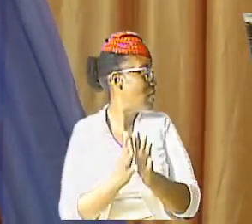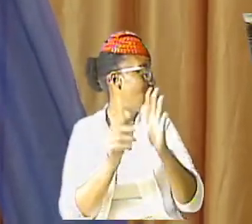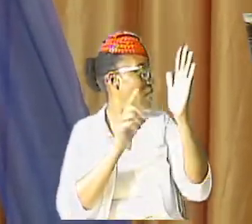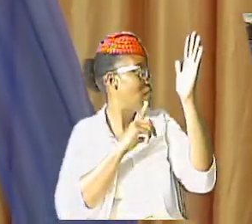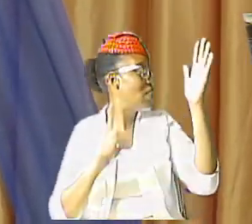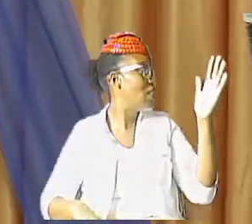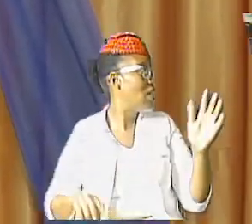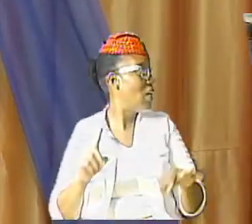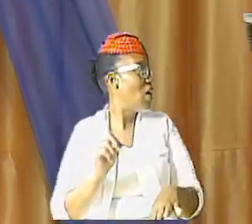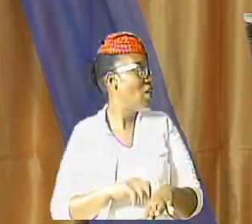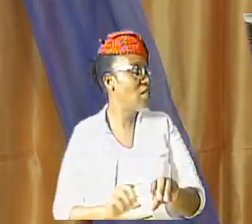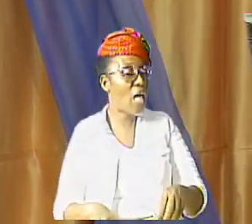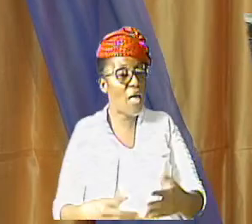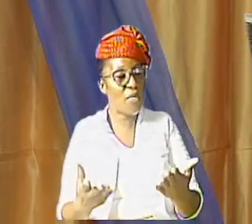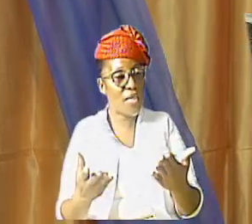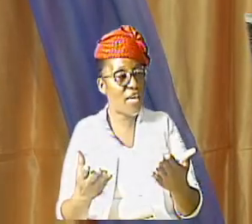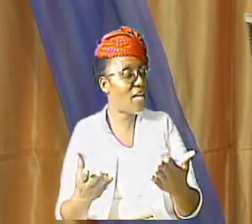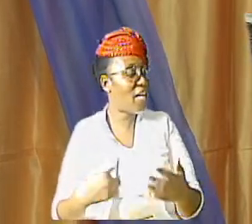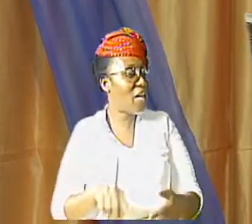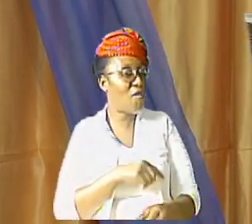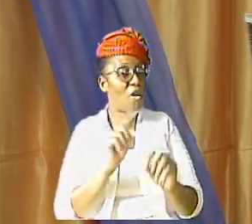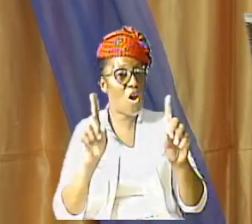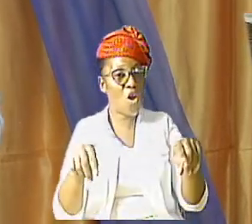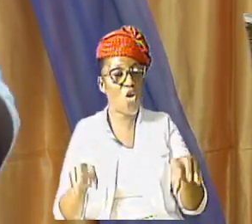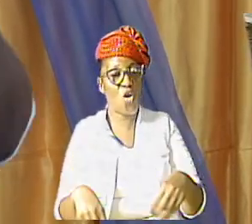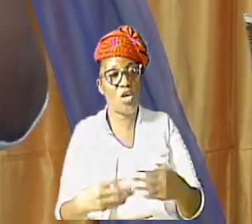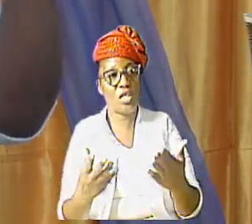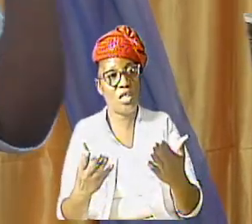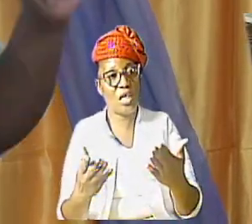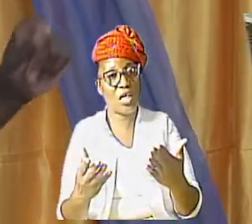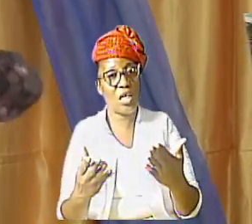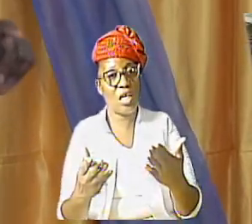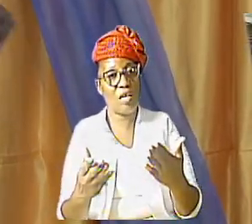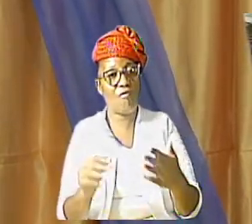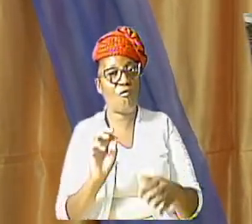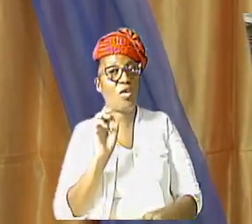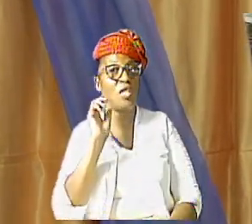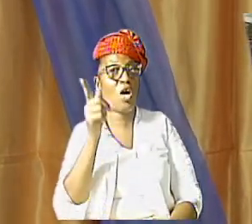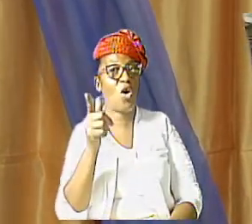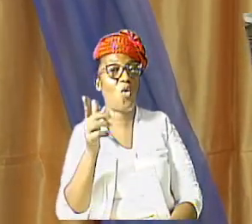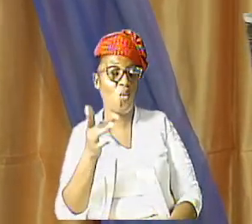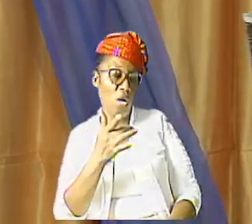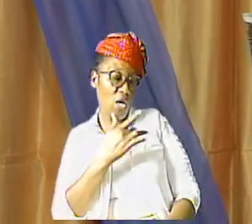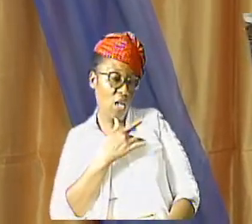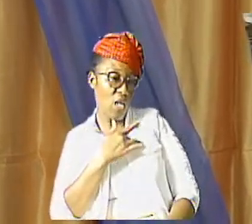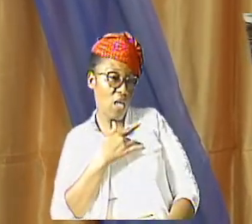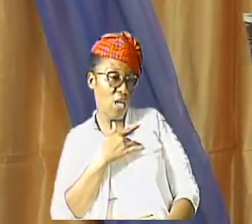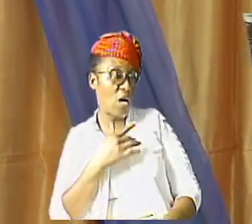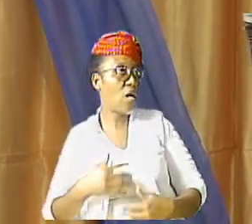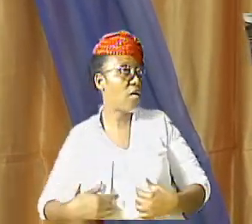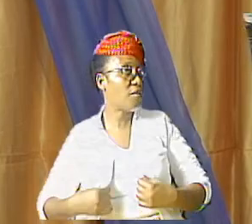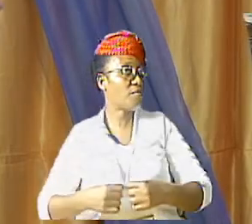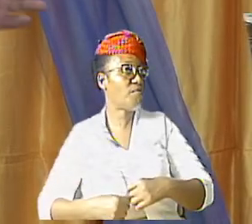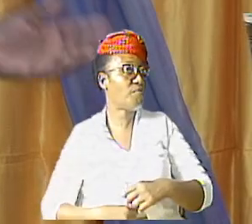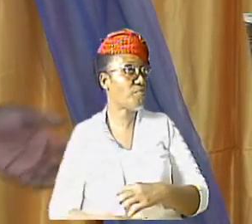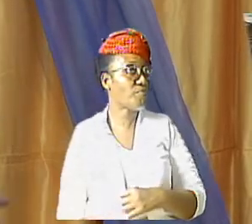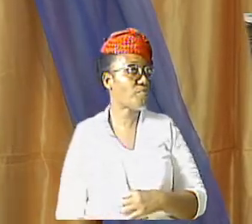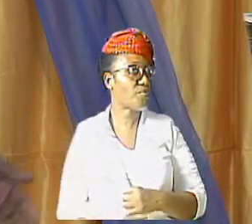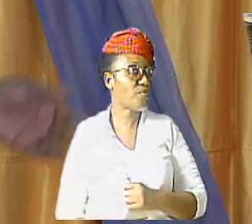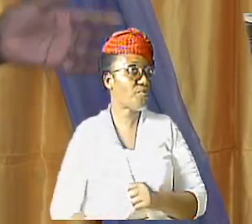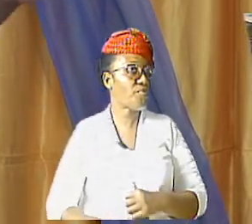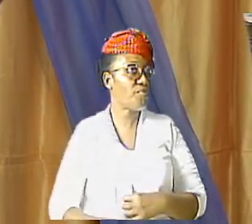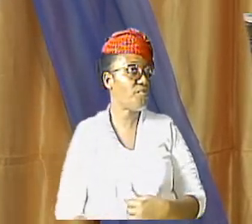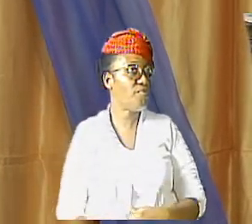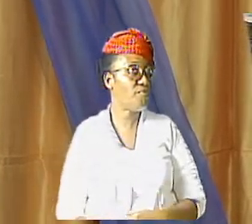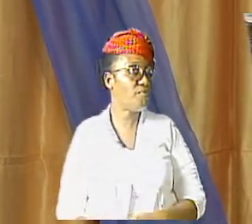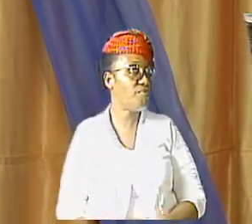Praise the Lord. It's time to give, and we're going to give generously and with a willing heart. And during the collection of the offering, in the